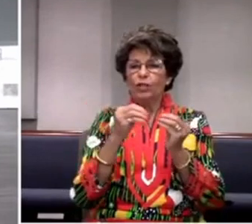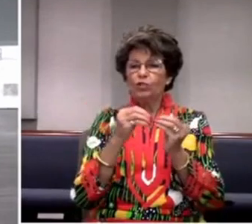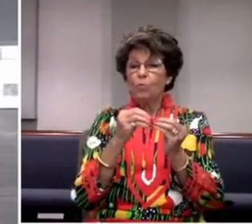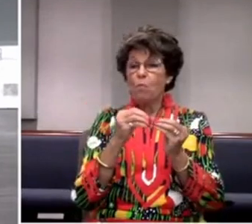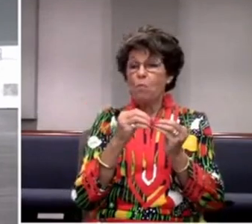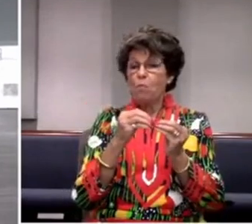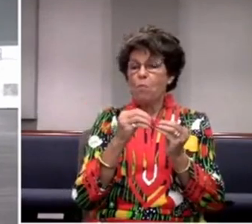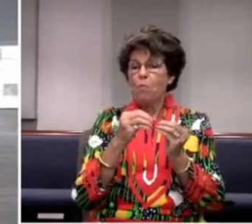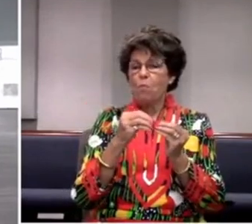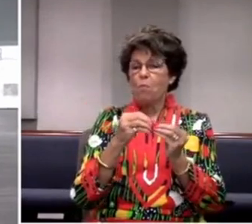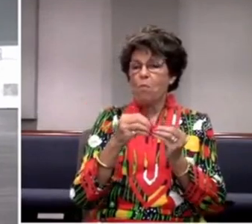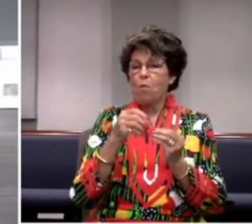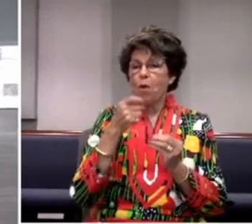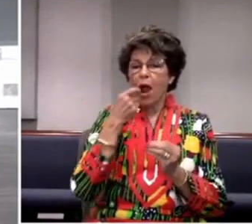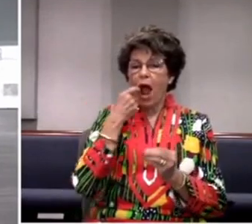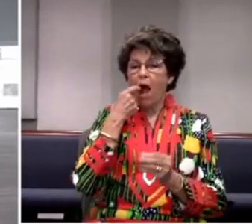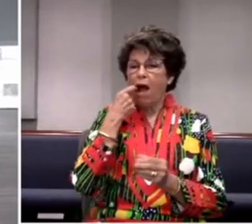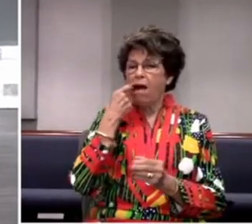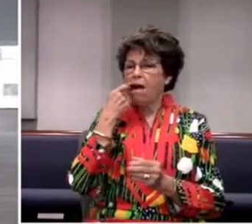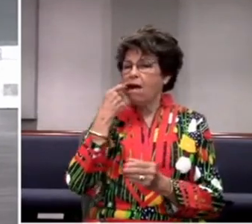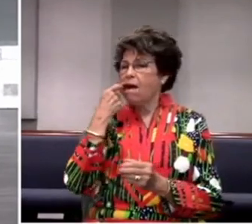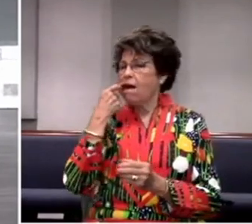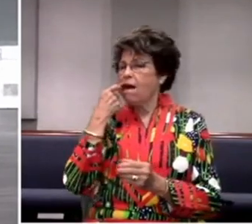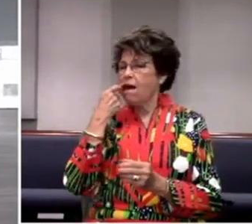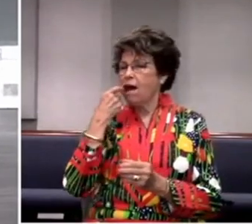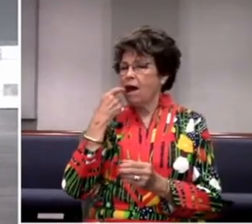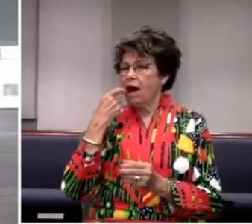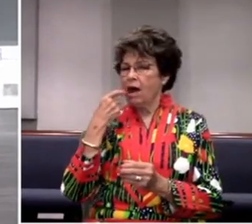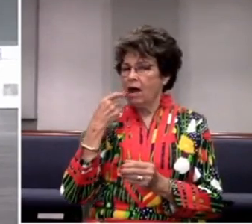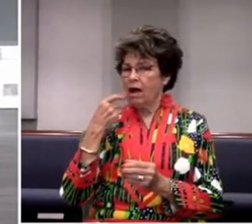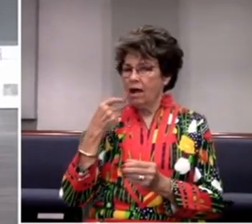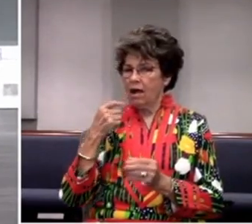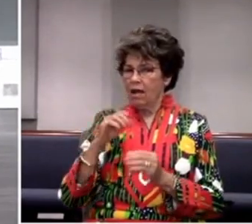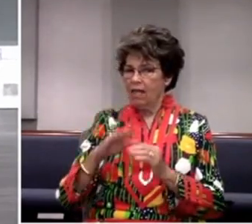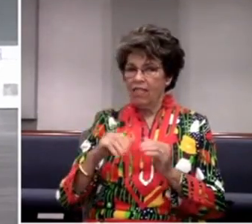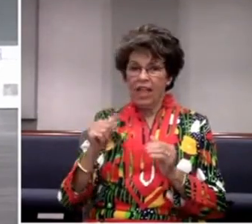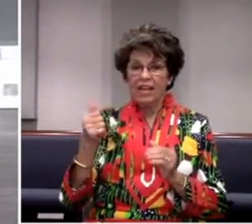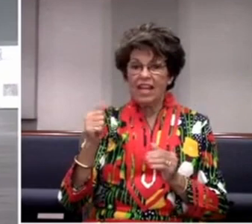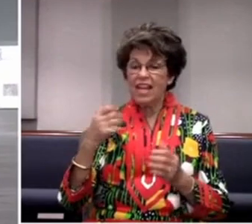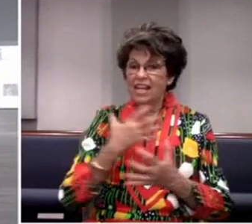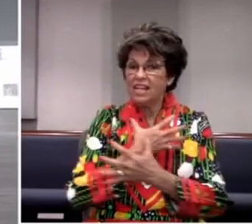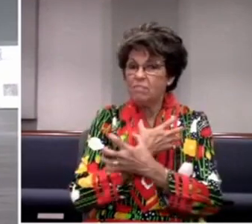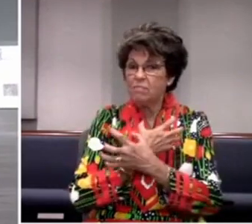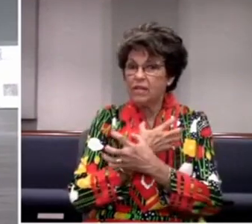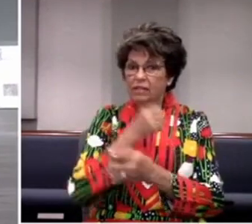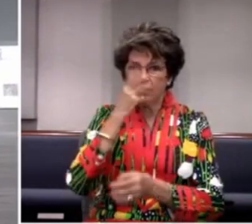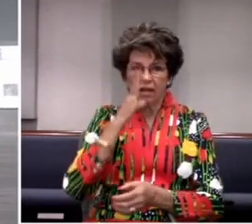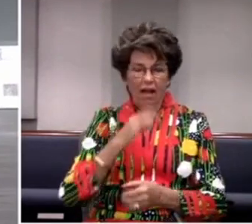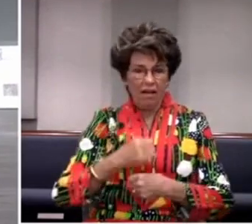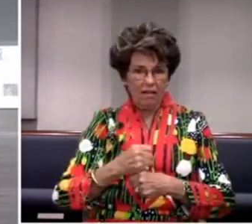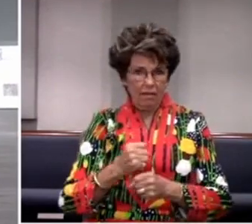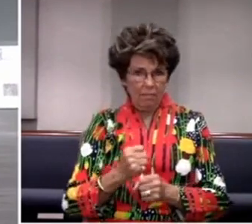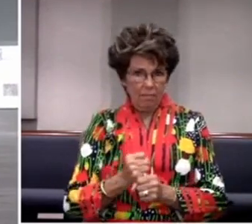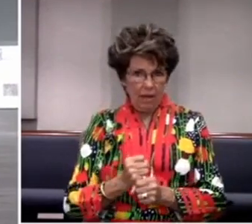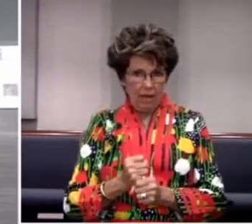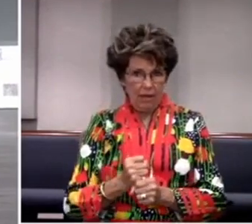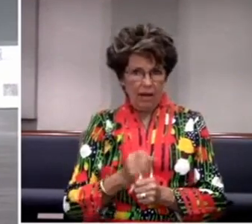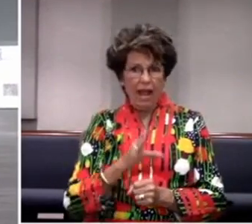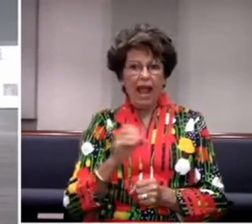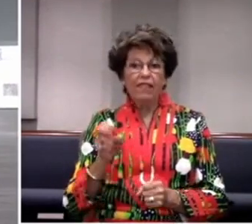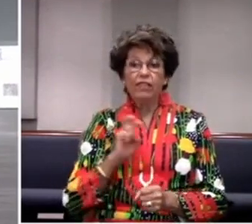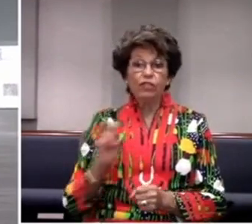beast of the field which the Lord God had made. And he, that would be the